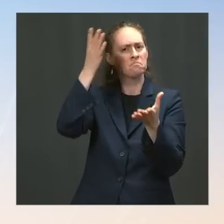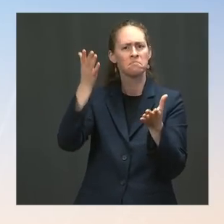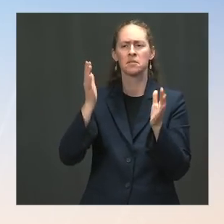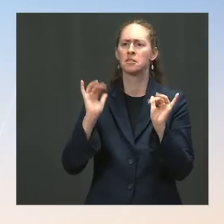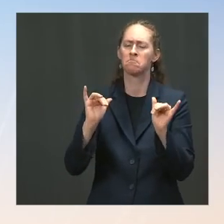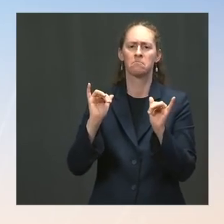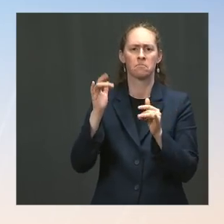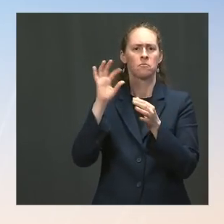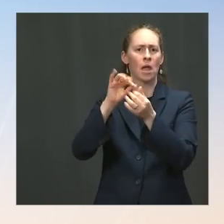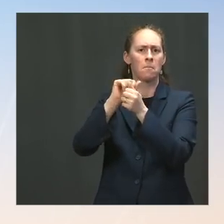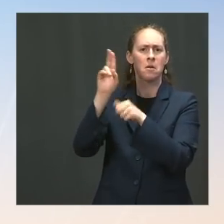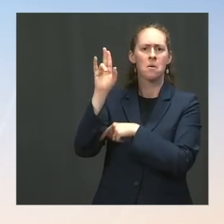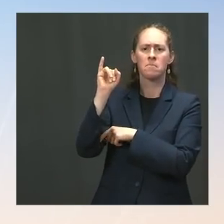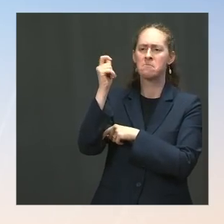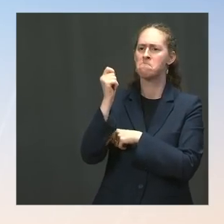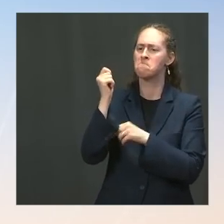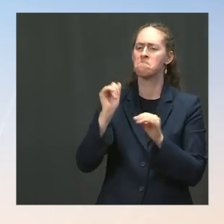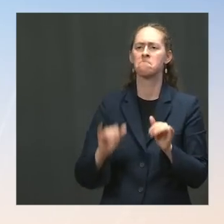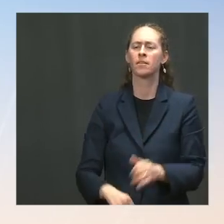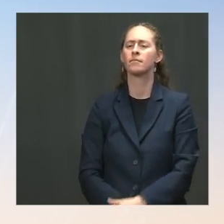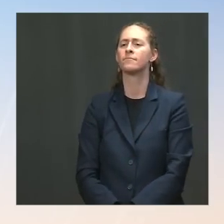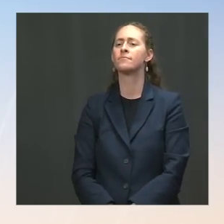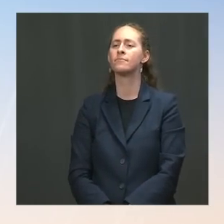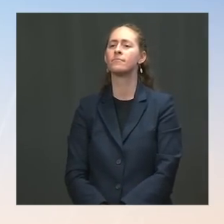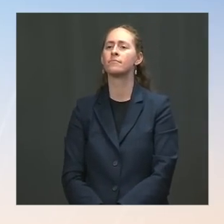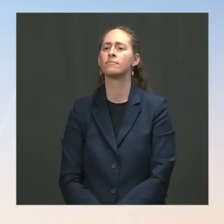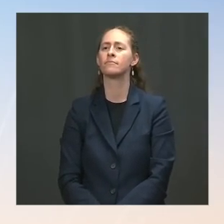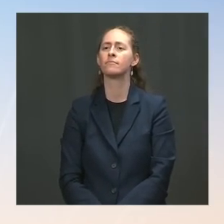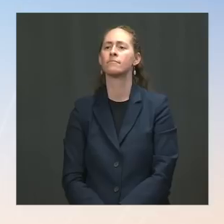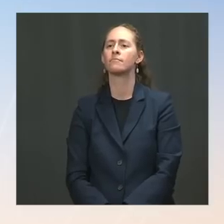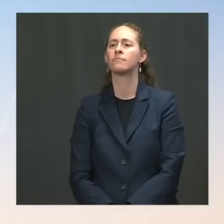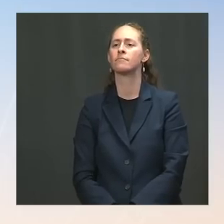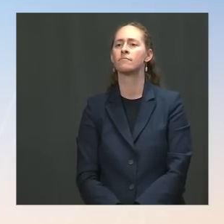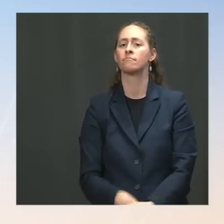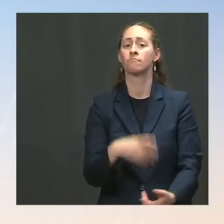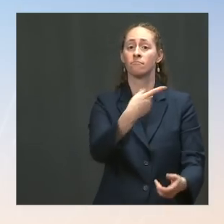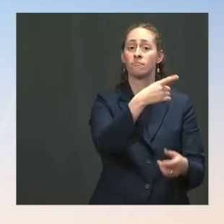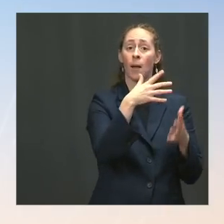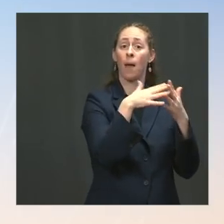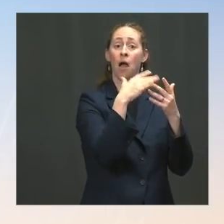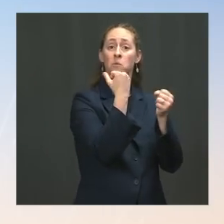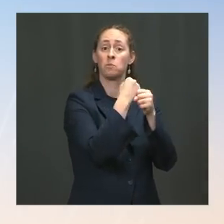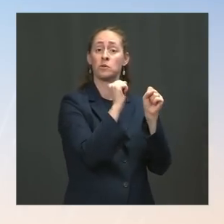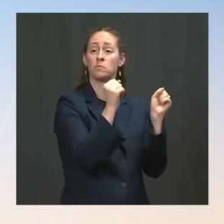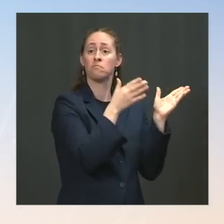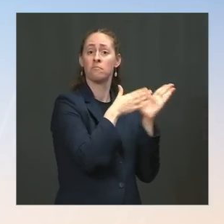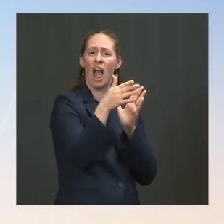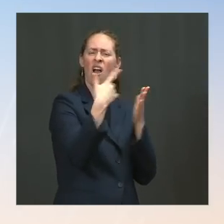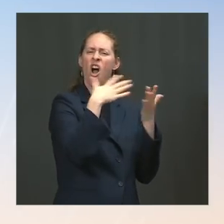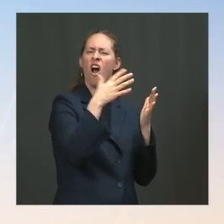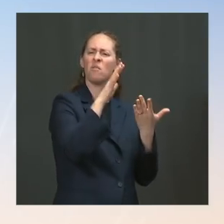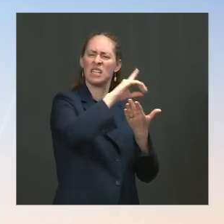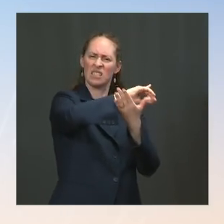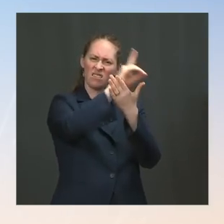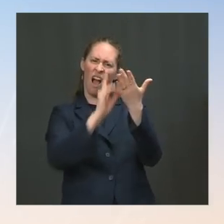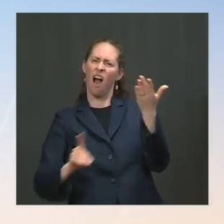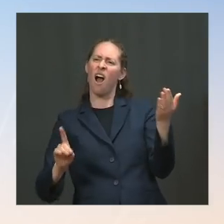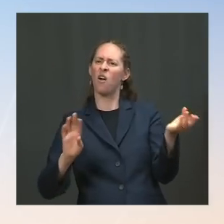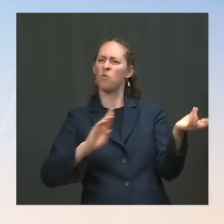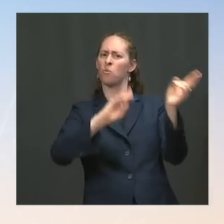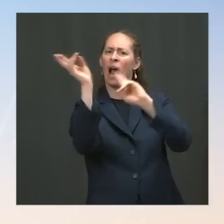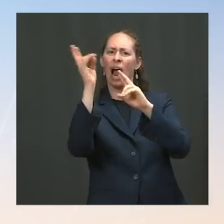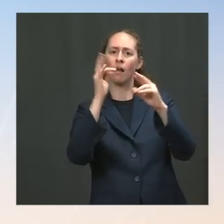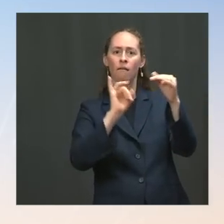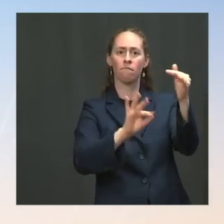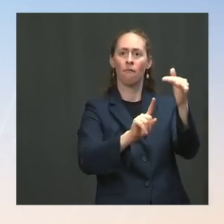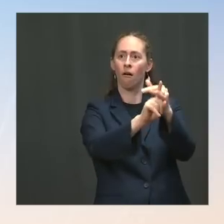the American Rescue Plan with the goal of being able to plan for contingencies, including rises in